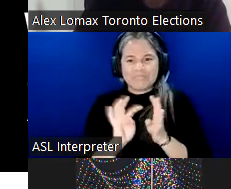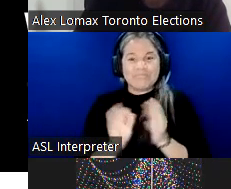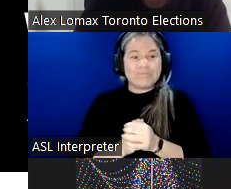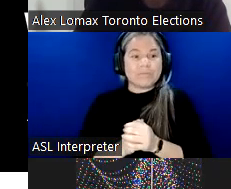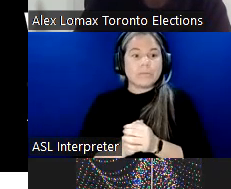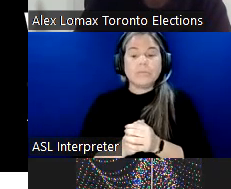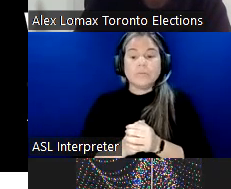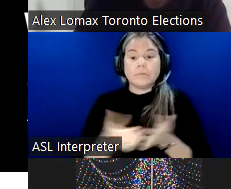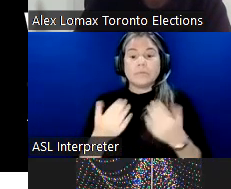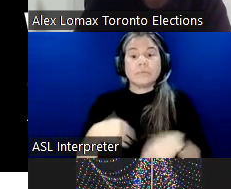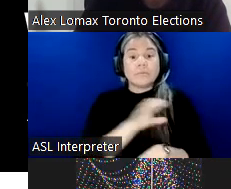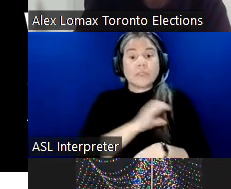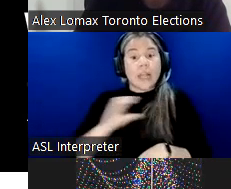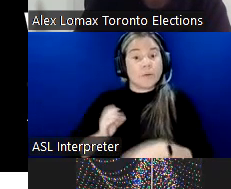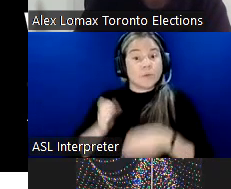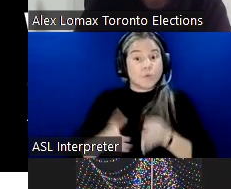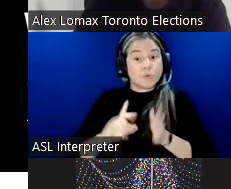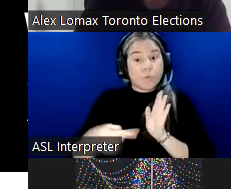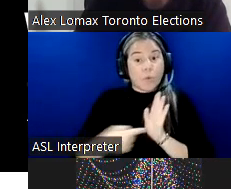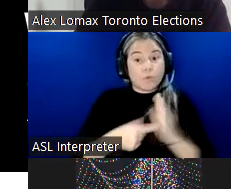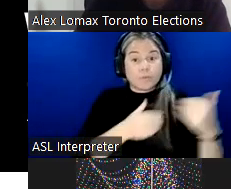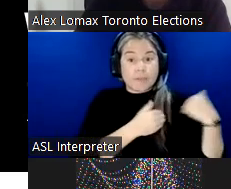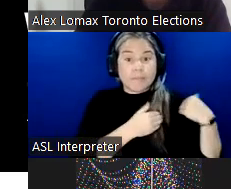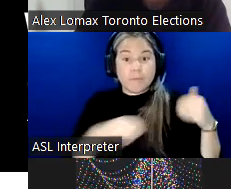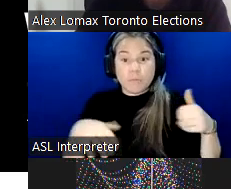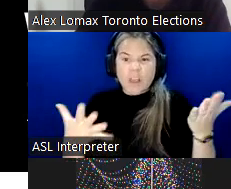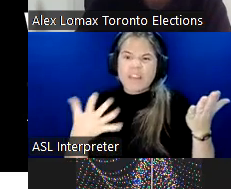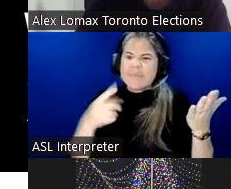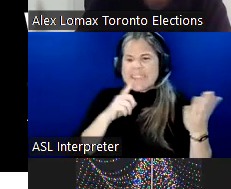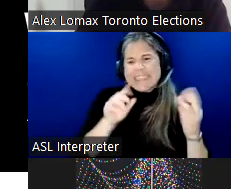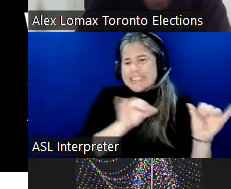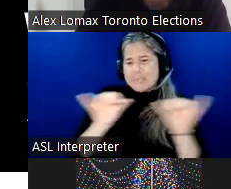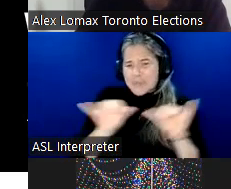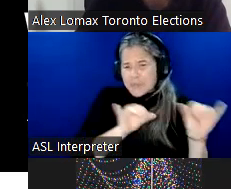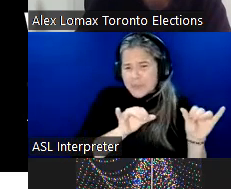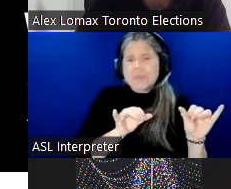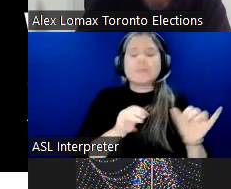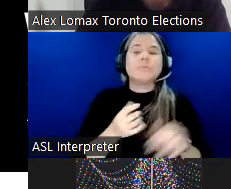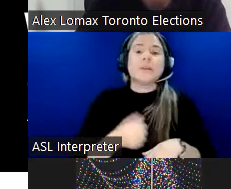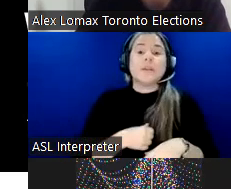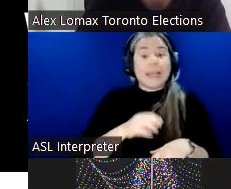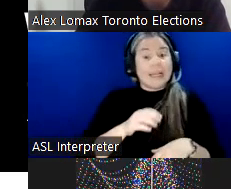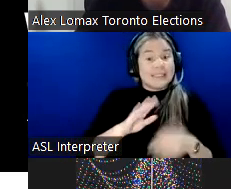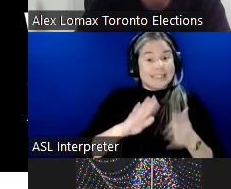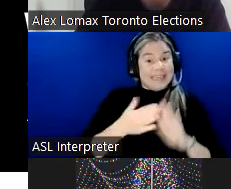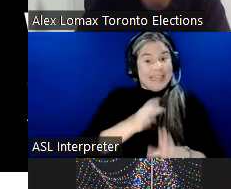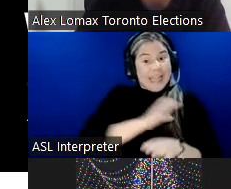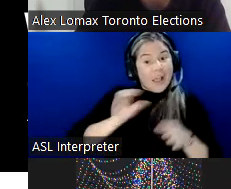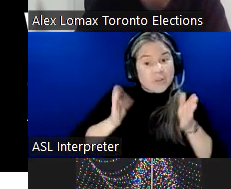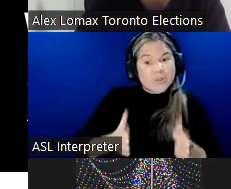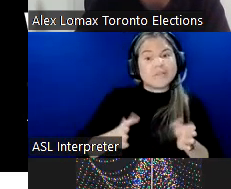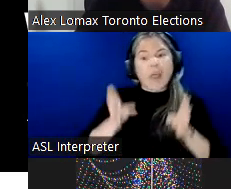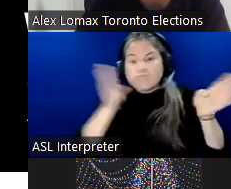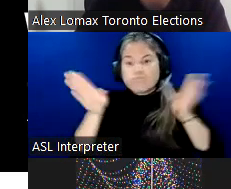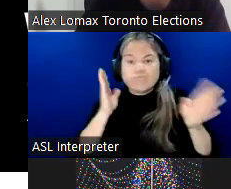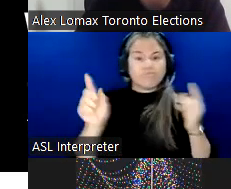Councillors' roles and responsibilities are similar, but a little bit more on the ground. So councillors talk to residents, businesses,